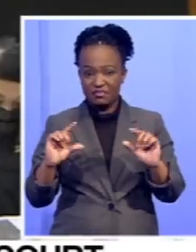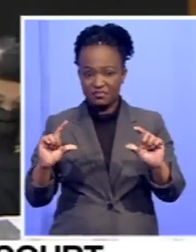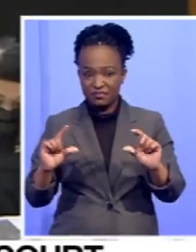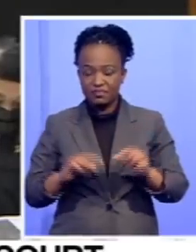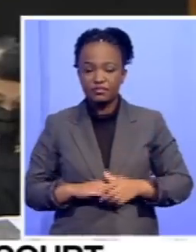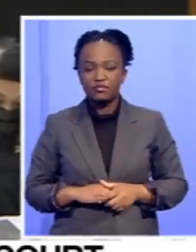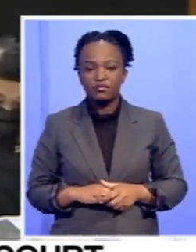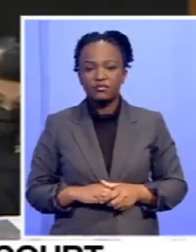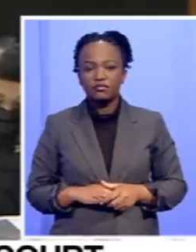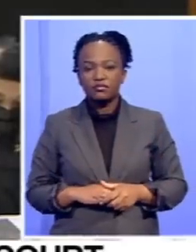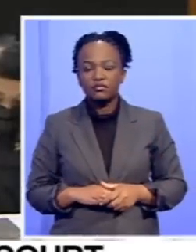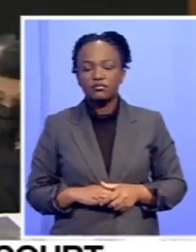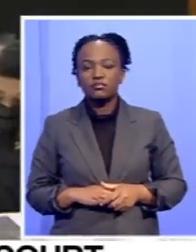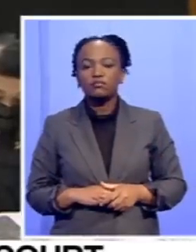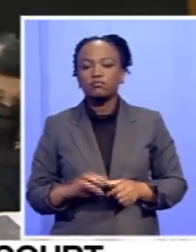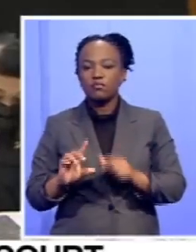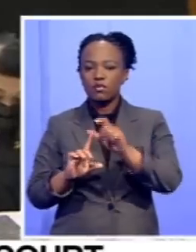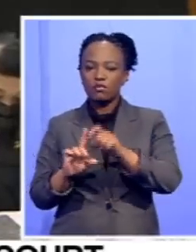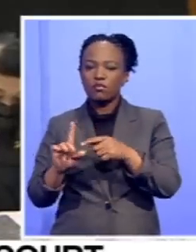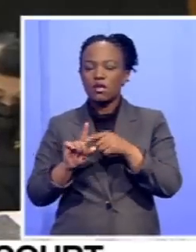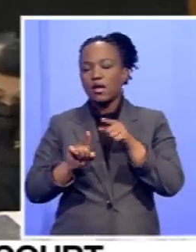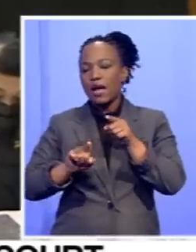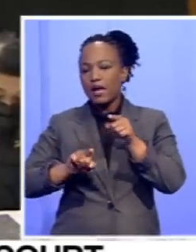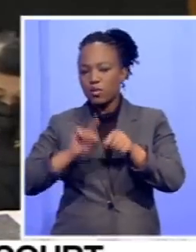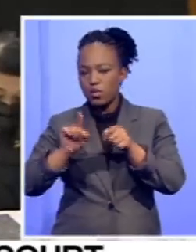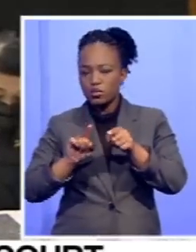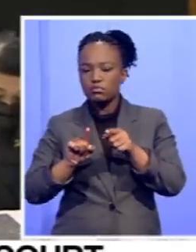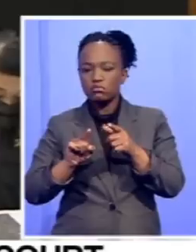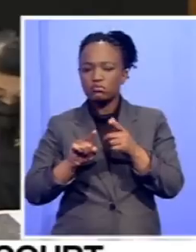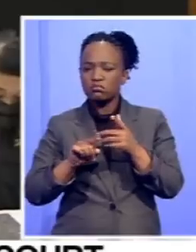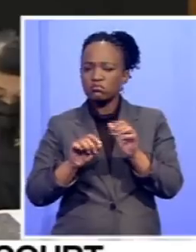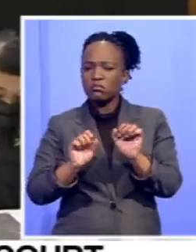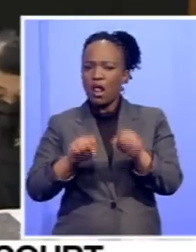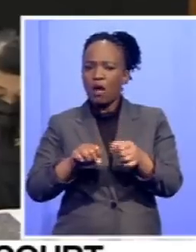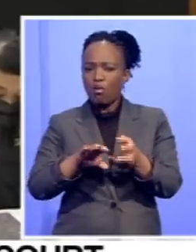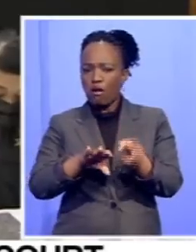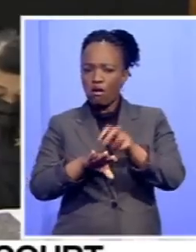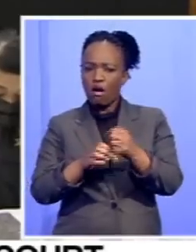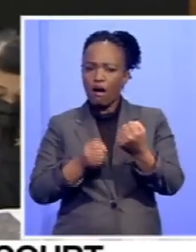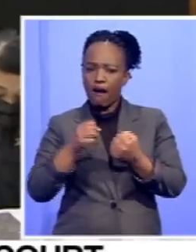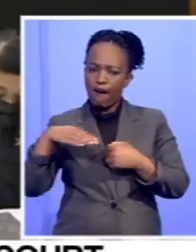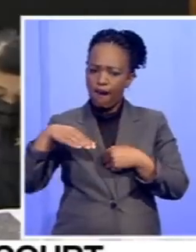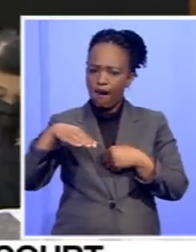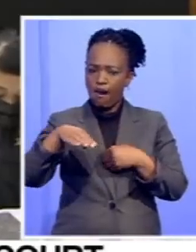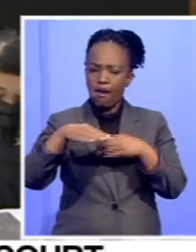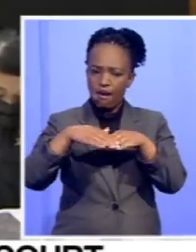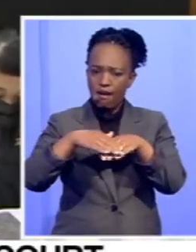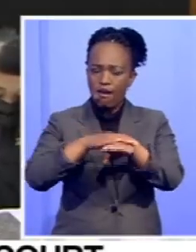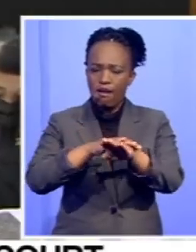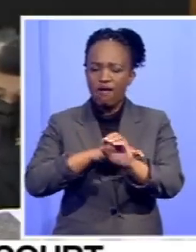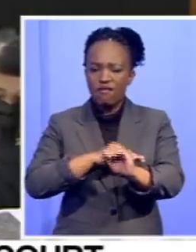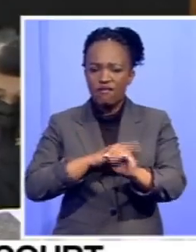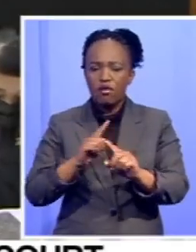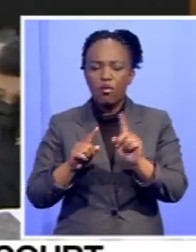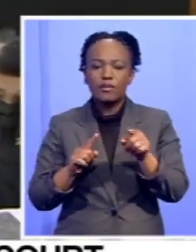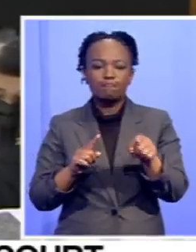facts speak for themselves. The accused were permitted to enter in their vehicle without hindrance after the intervention by General Zulu, and in accordance with the